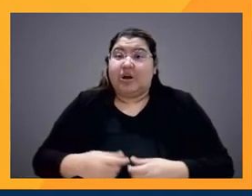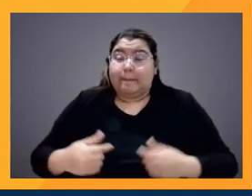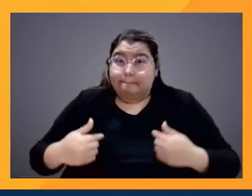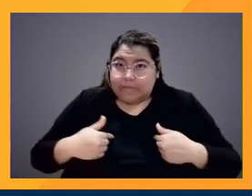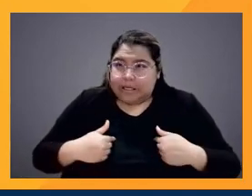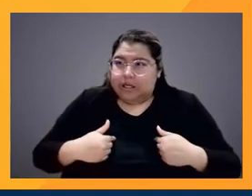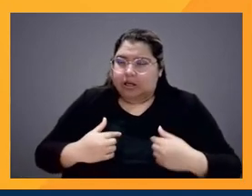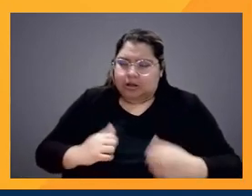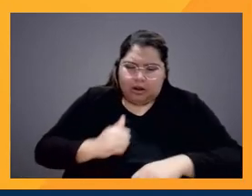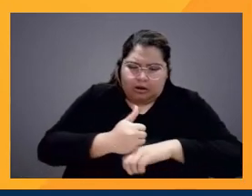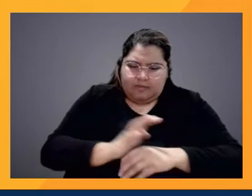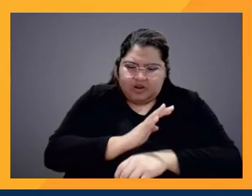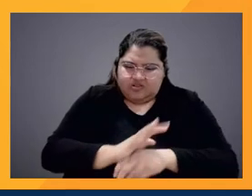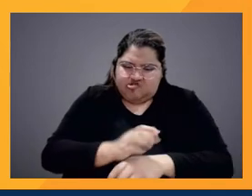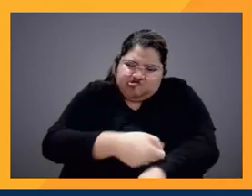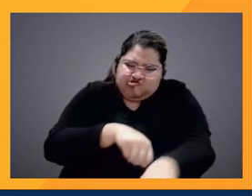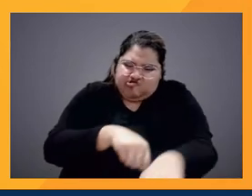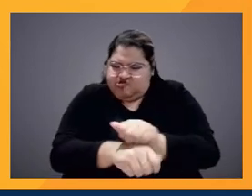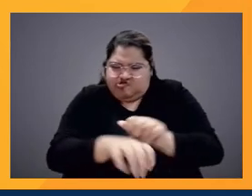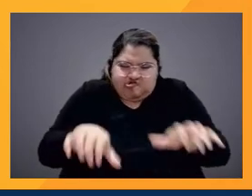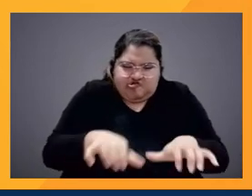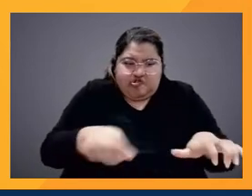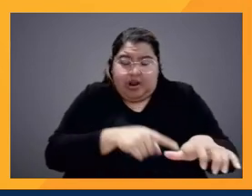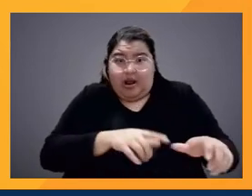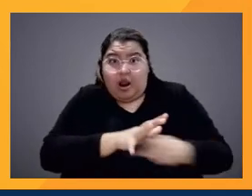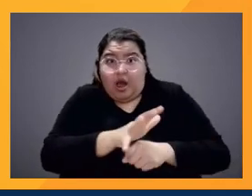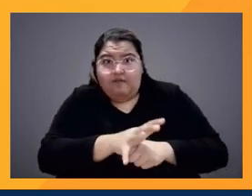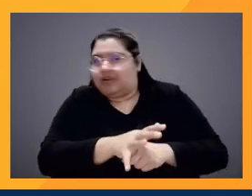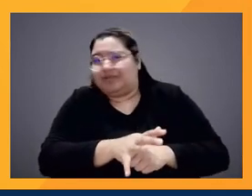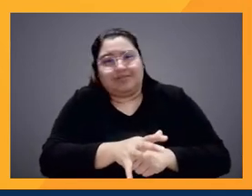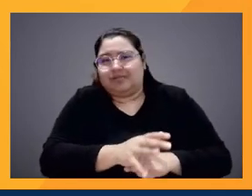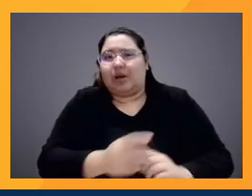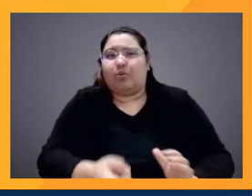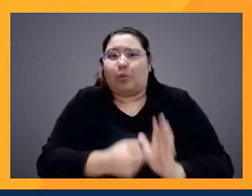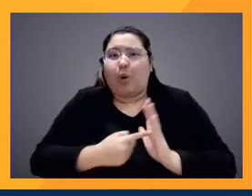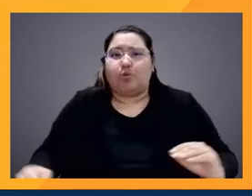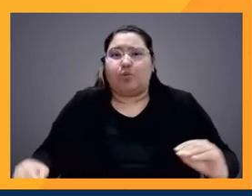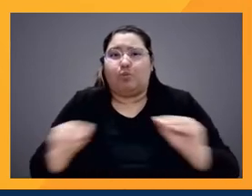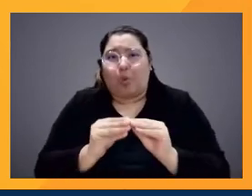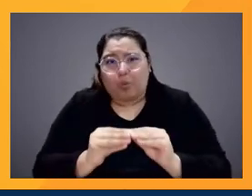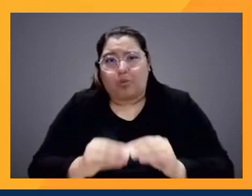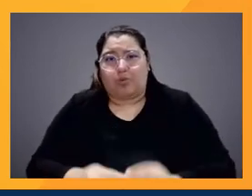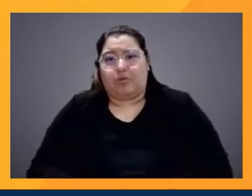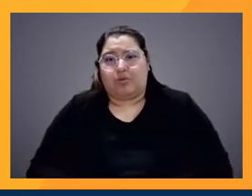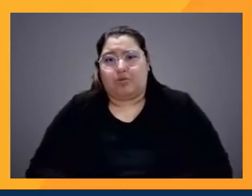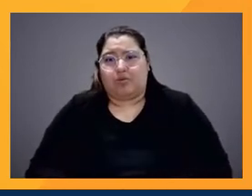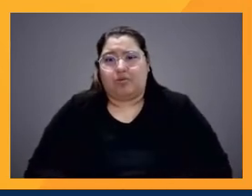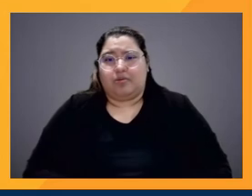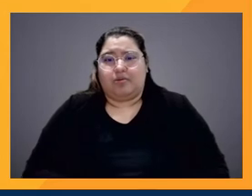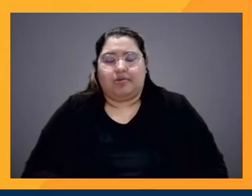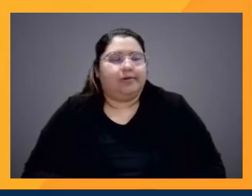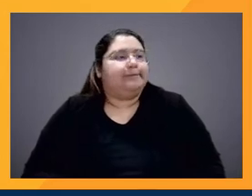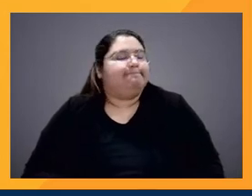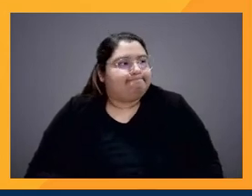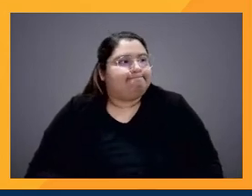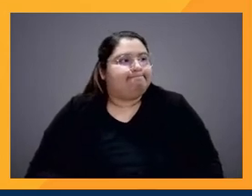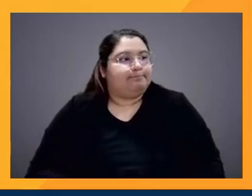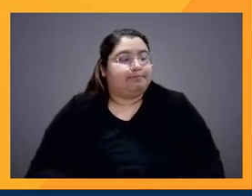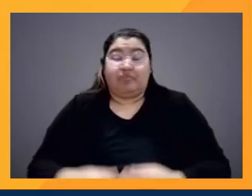face to face. So this is through webinars, through teletown halls, and through in-person events. And we would